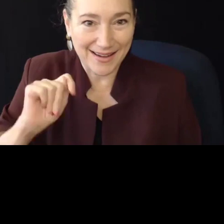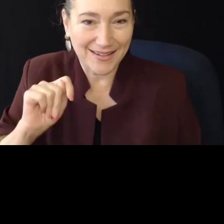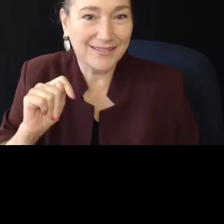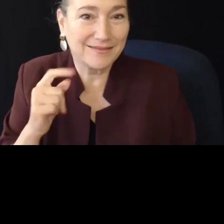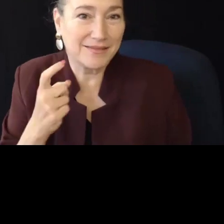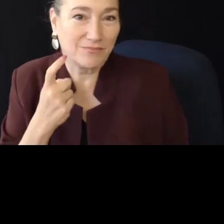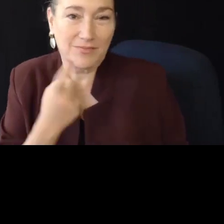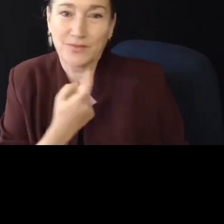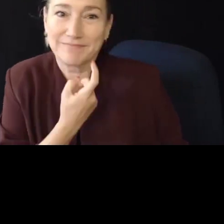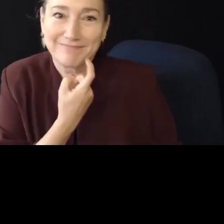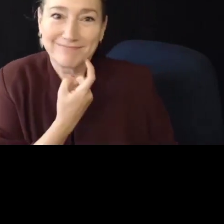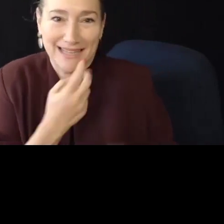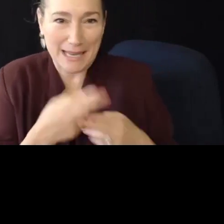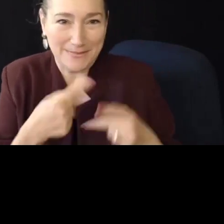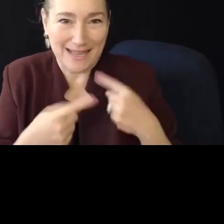Julia Hecht.